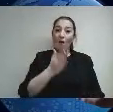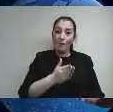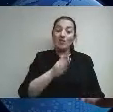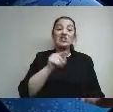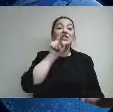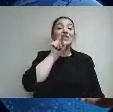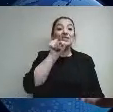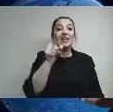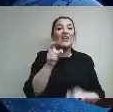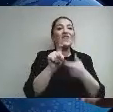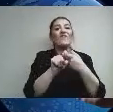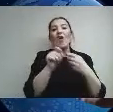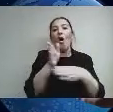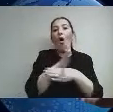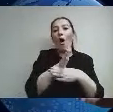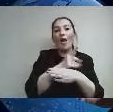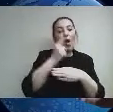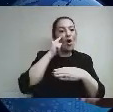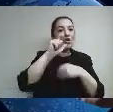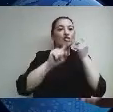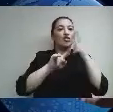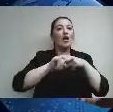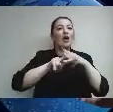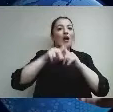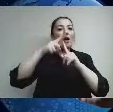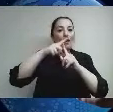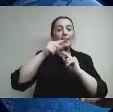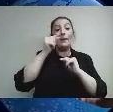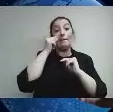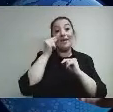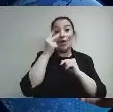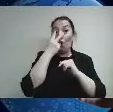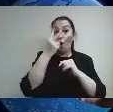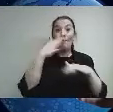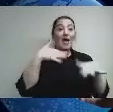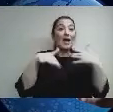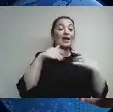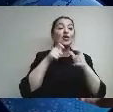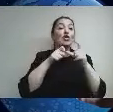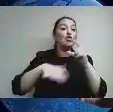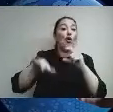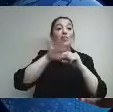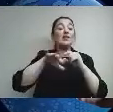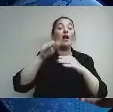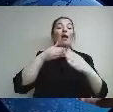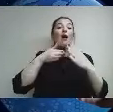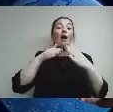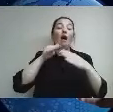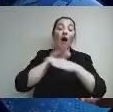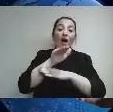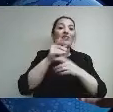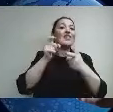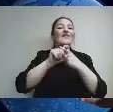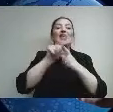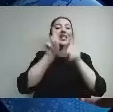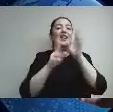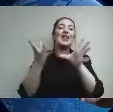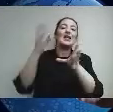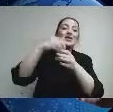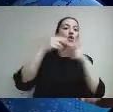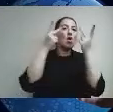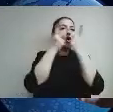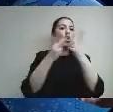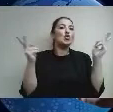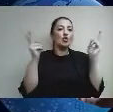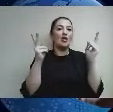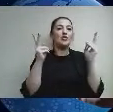ensure that these visually challenged individuals become much free in the digital and business